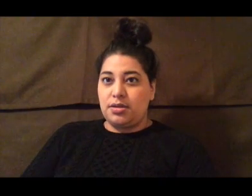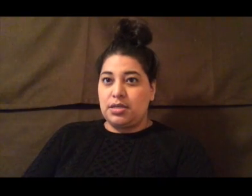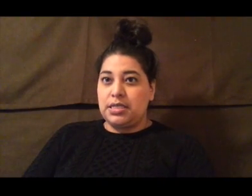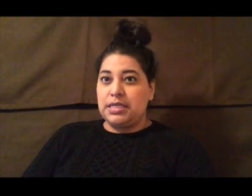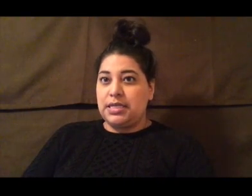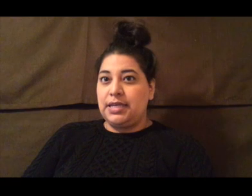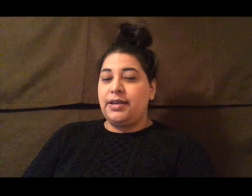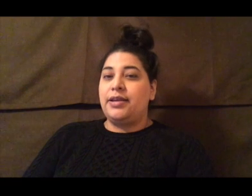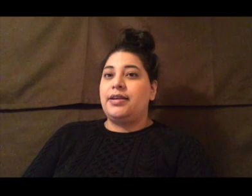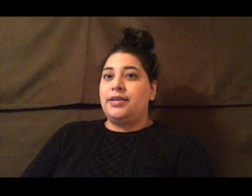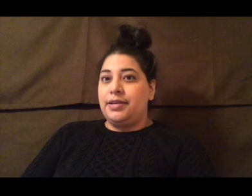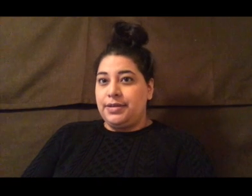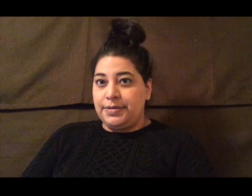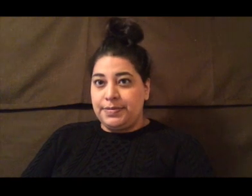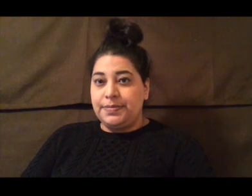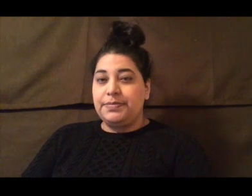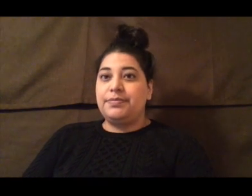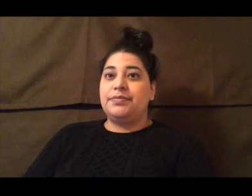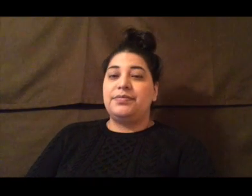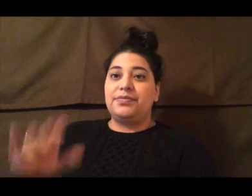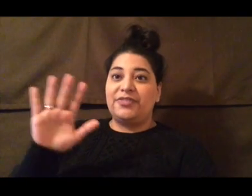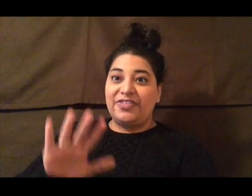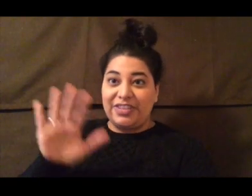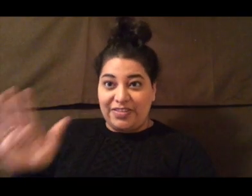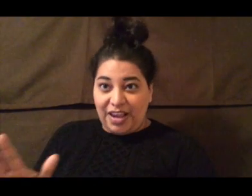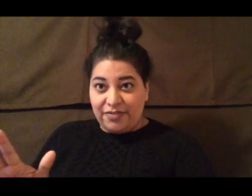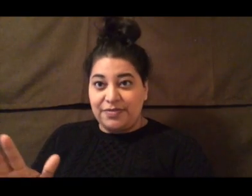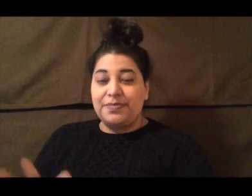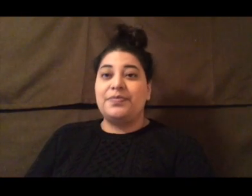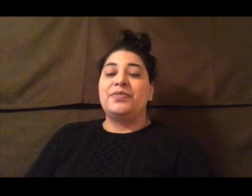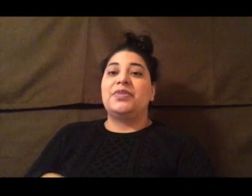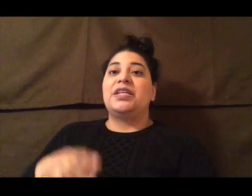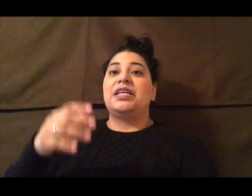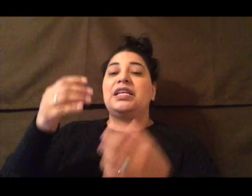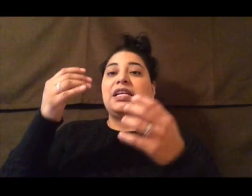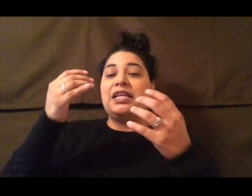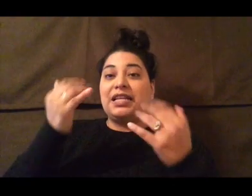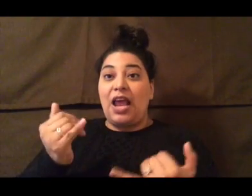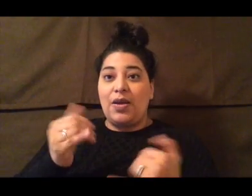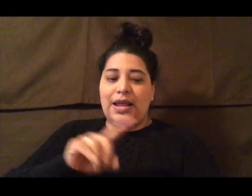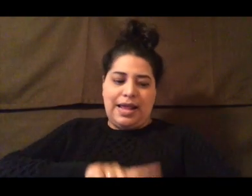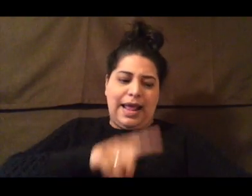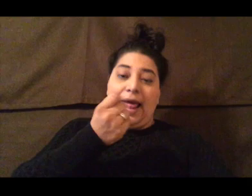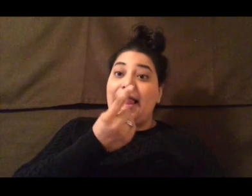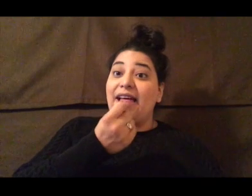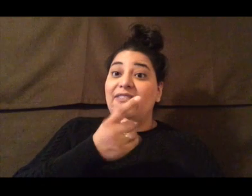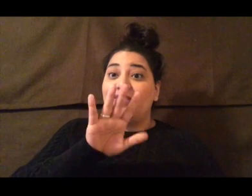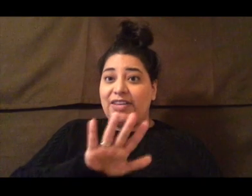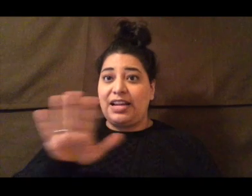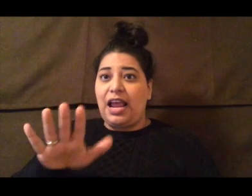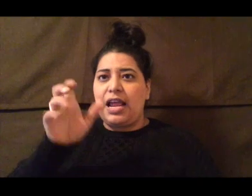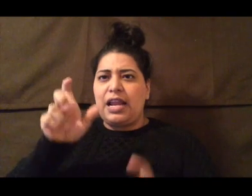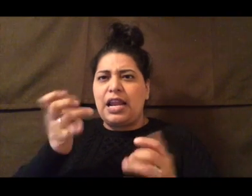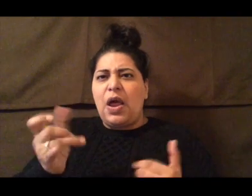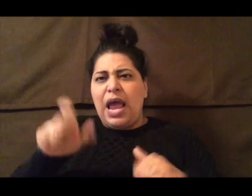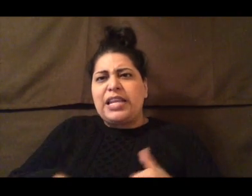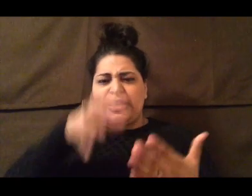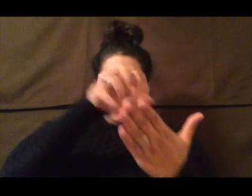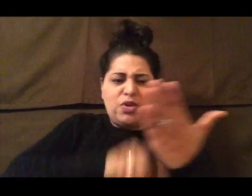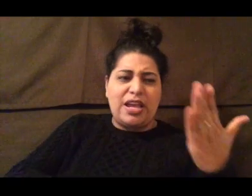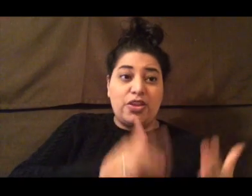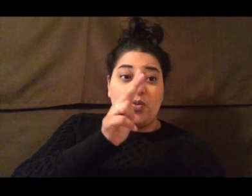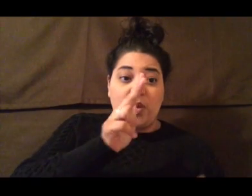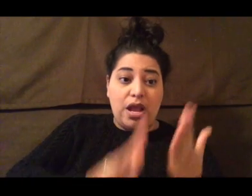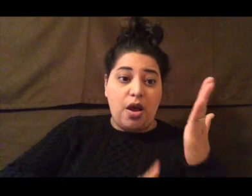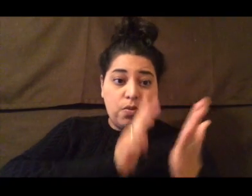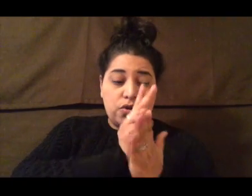like 60 minutes. Subtracting my 5, 60 minus 5 is 55, and now I'm at 11:55. Now all I have to do is take away